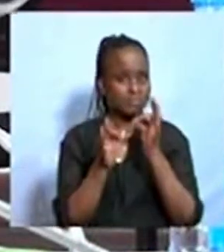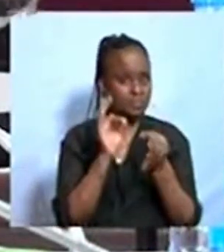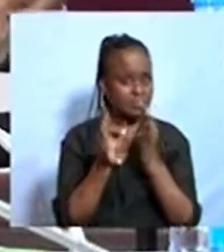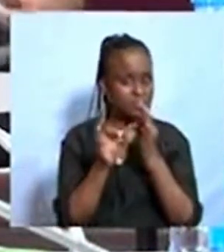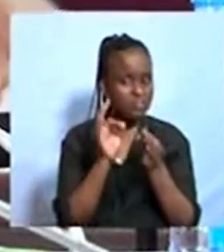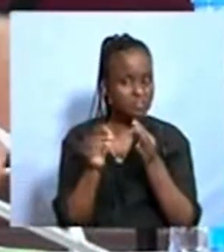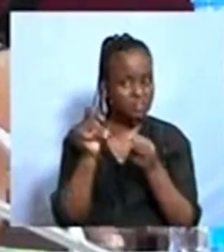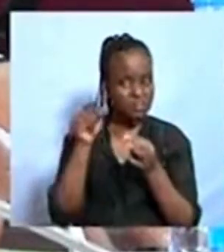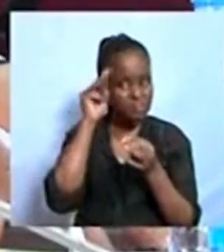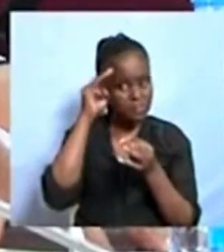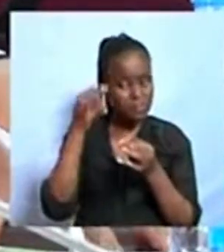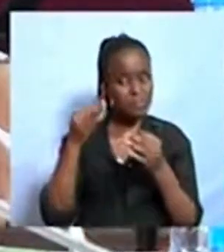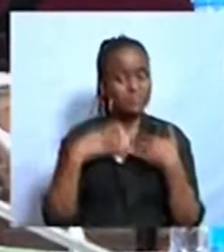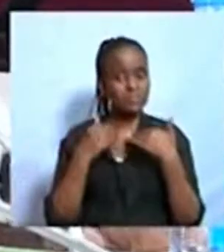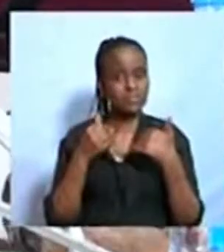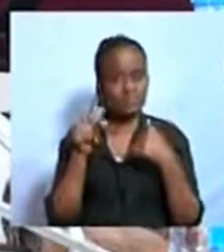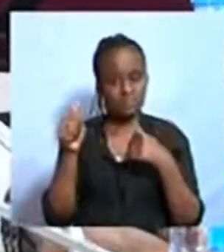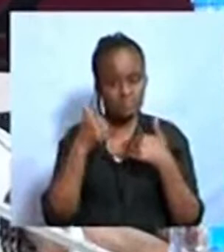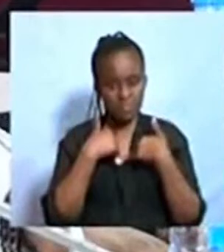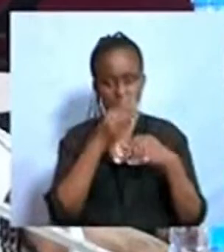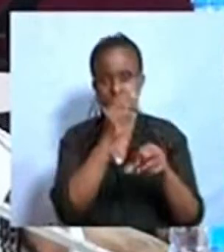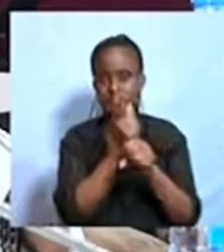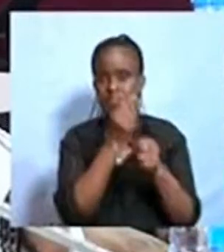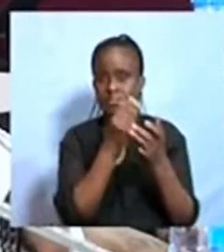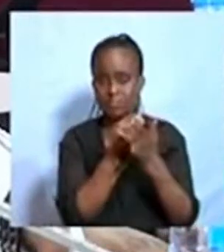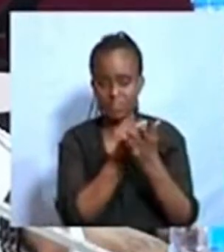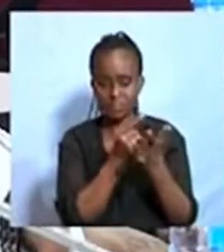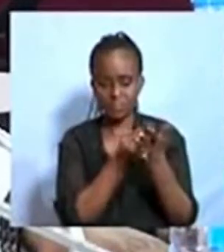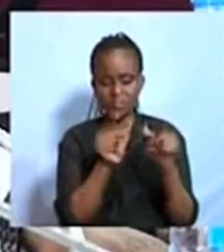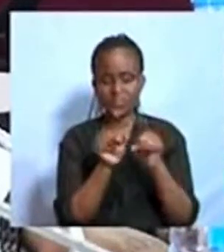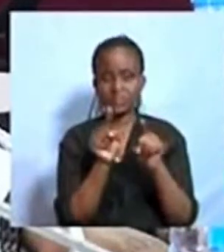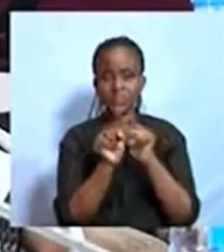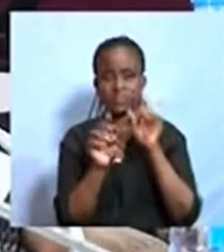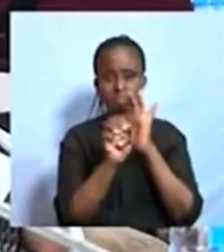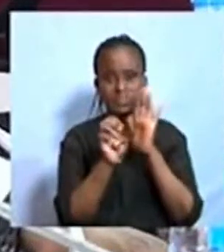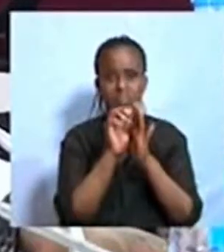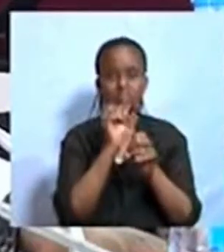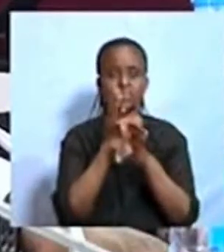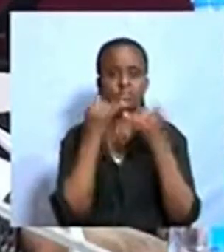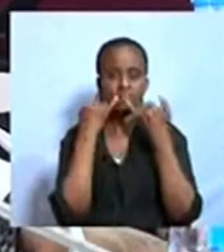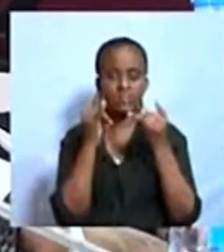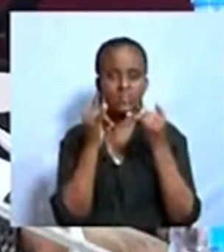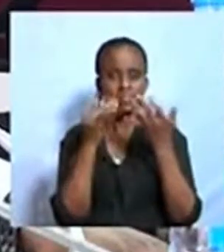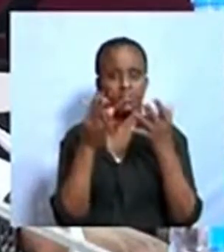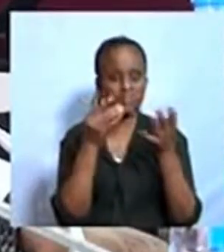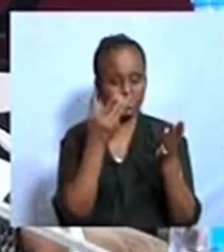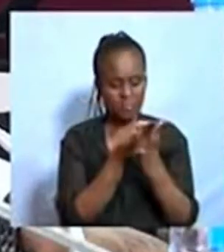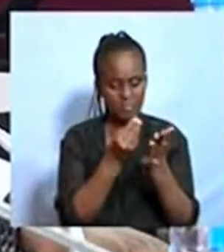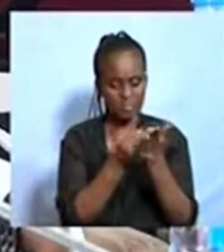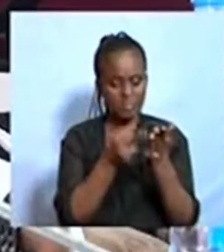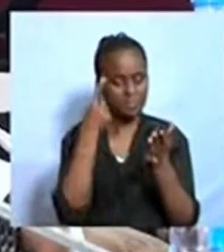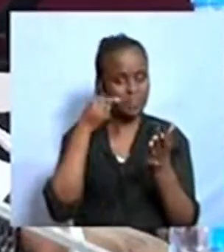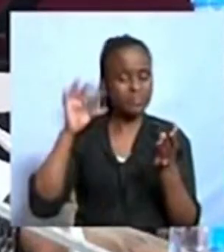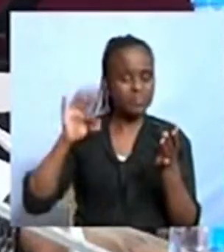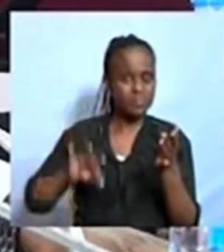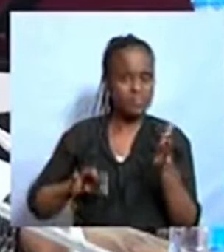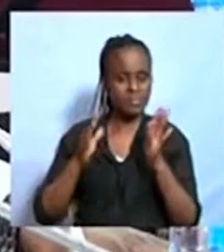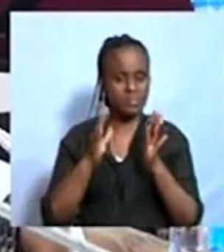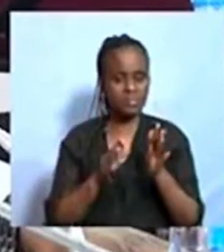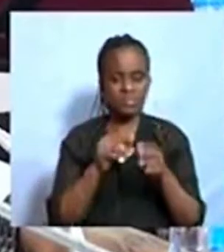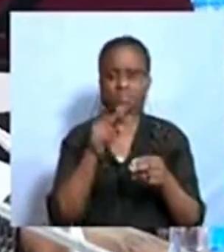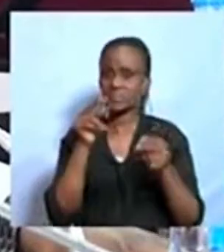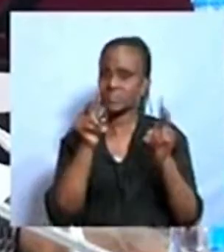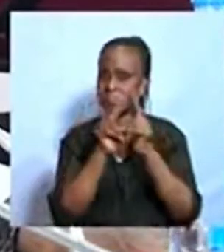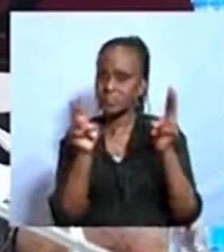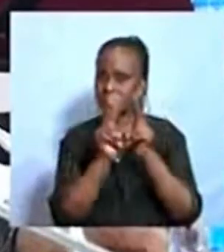the Minister of Health has received funds, like we did indicate, these are funds that are meant for the beneficiaries. The